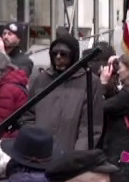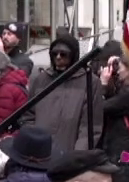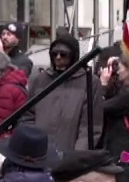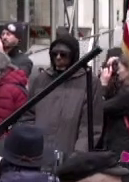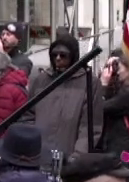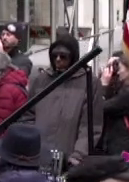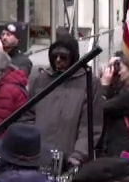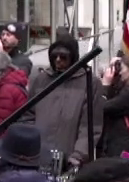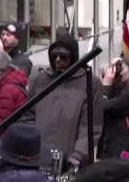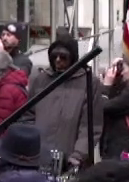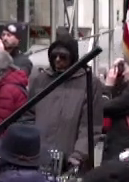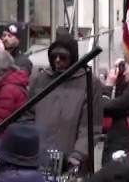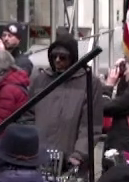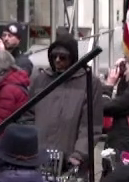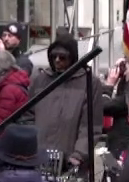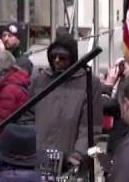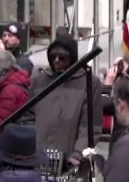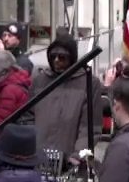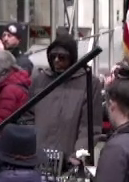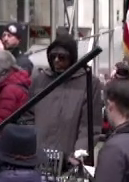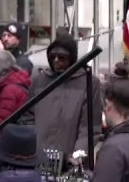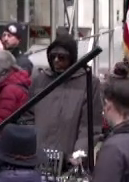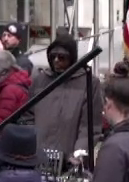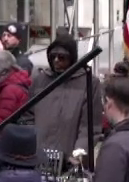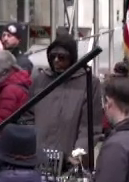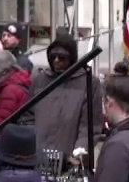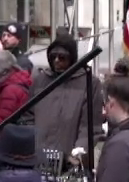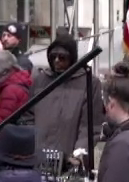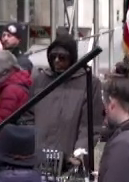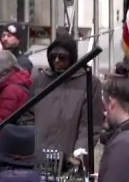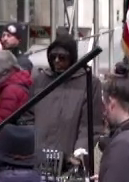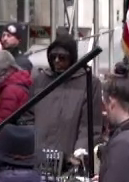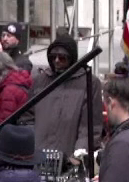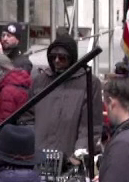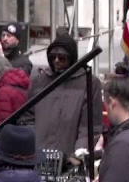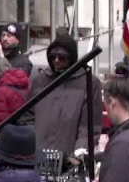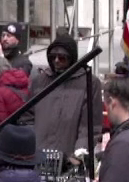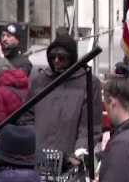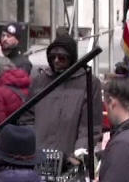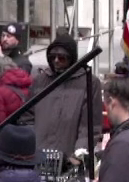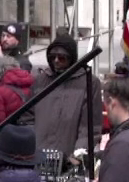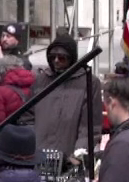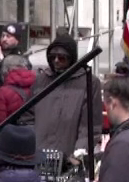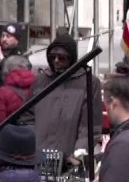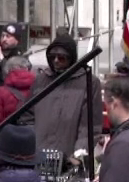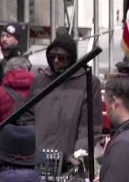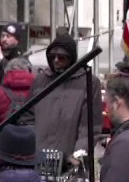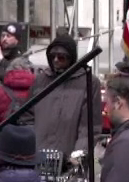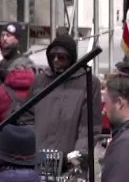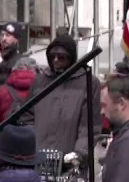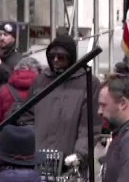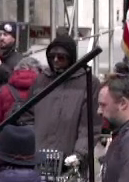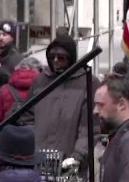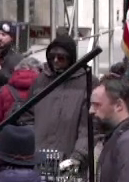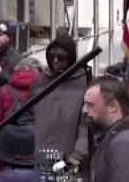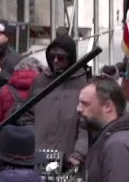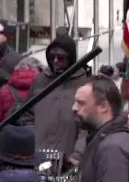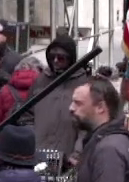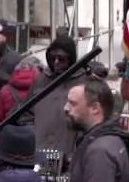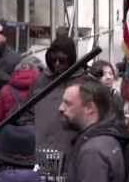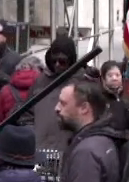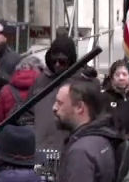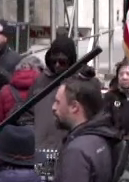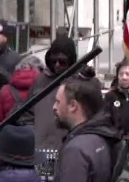34. Frida Belakowski, age 20. Tilly Coppersmith, age